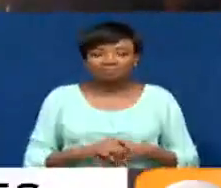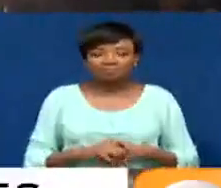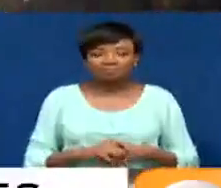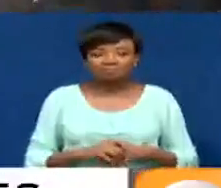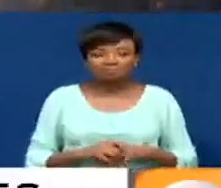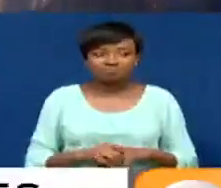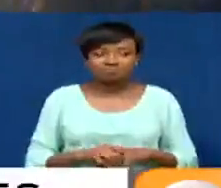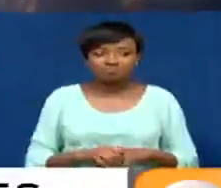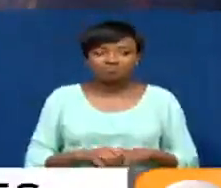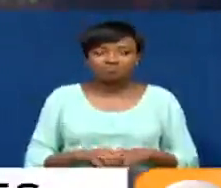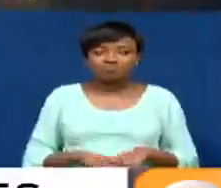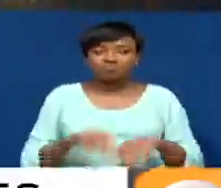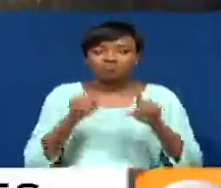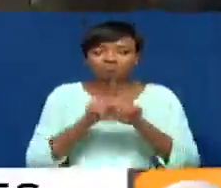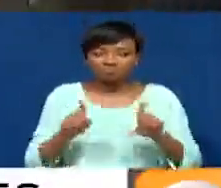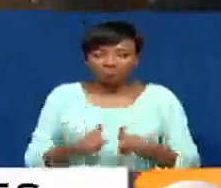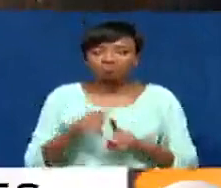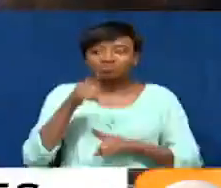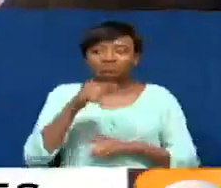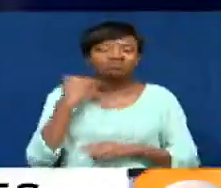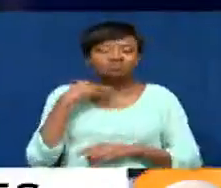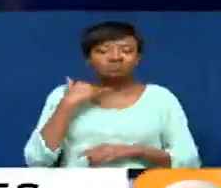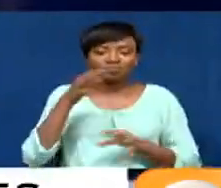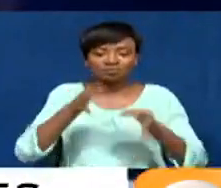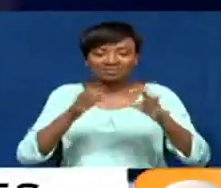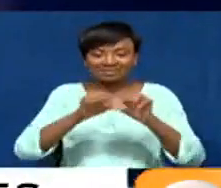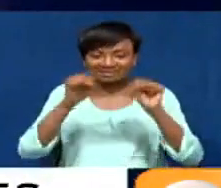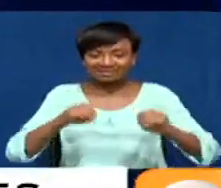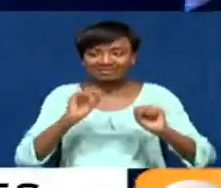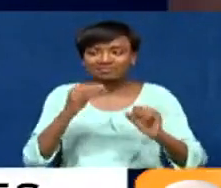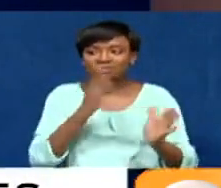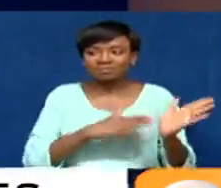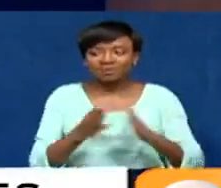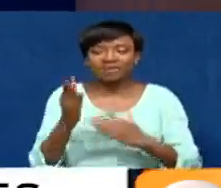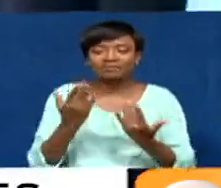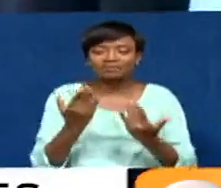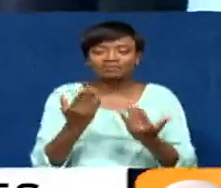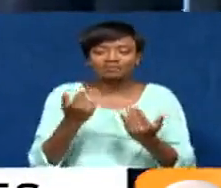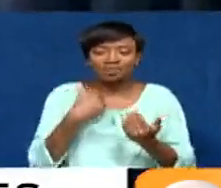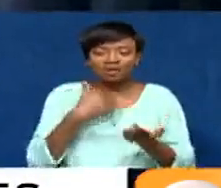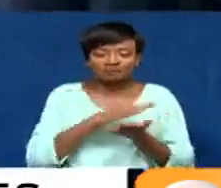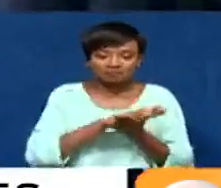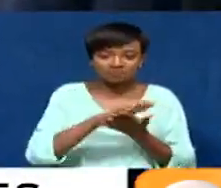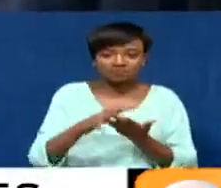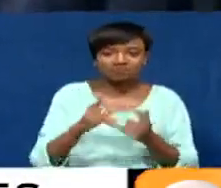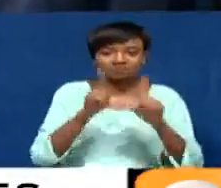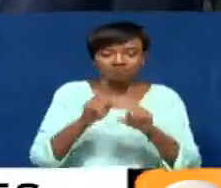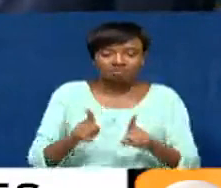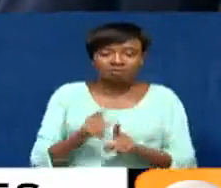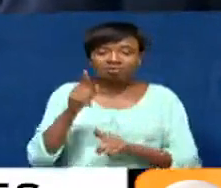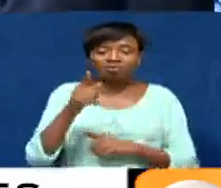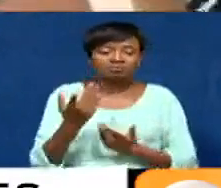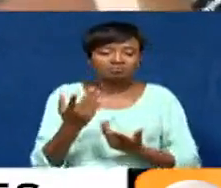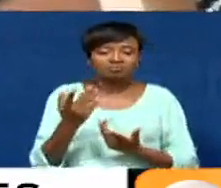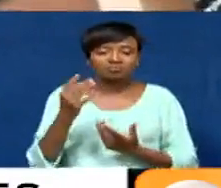Today, players in the criminal justice system converge to launch guidelines set to facilitate electoral justice. Chief Justice Martha